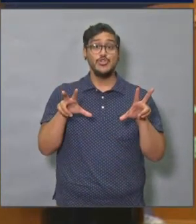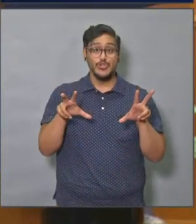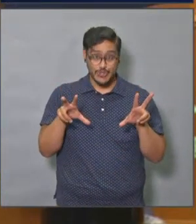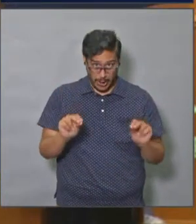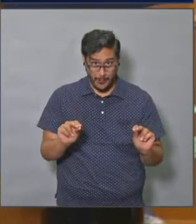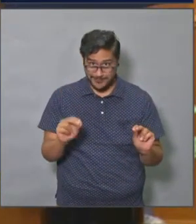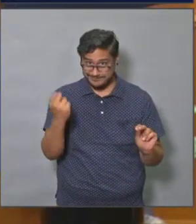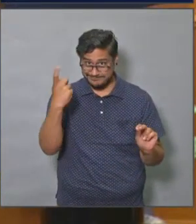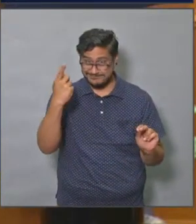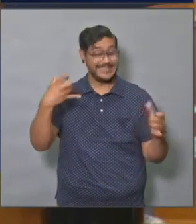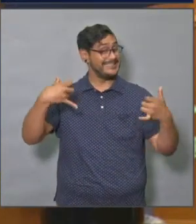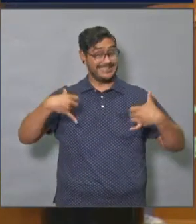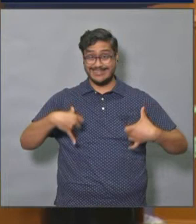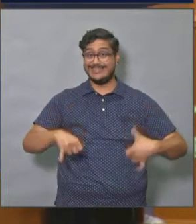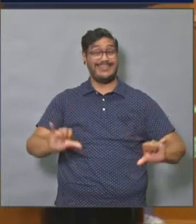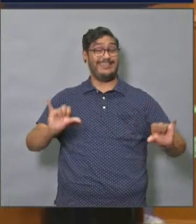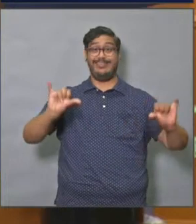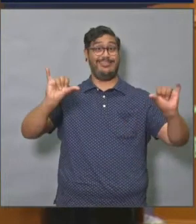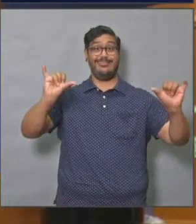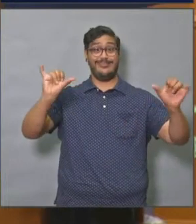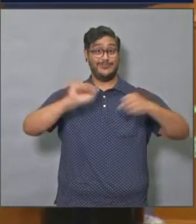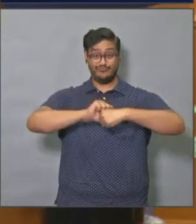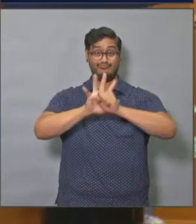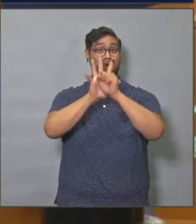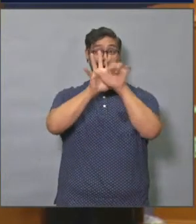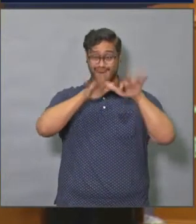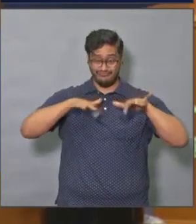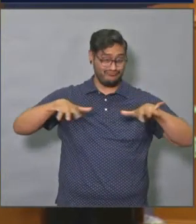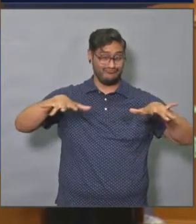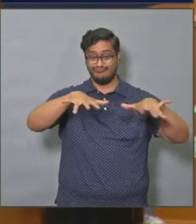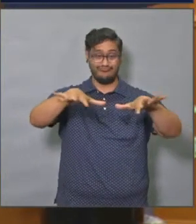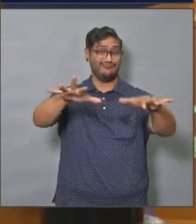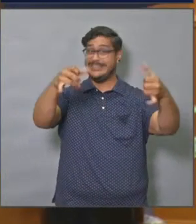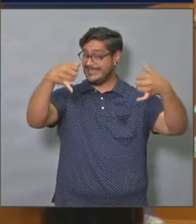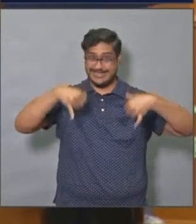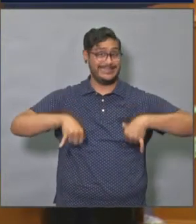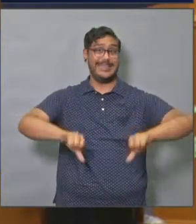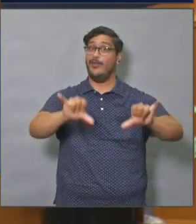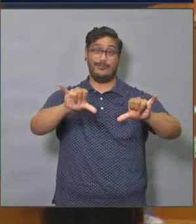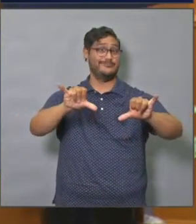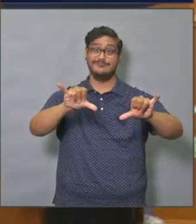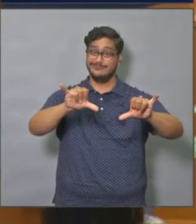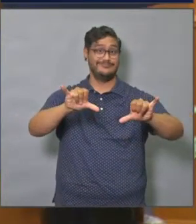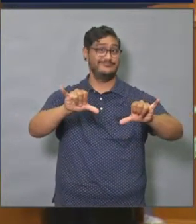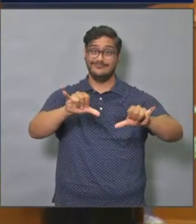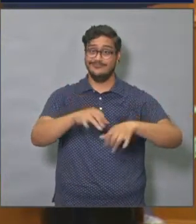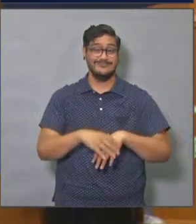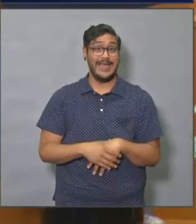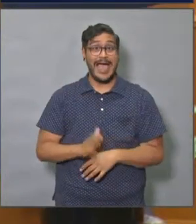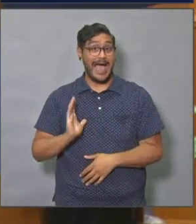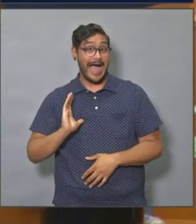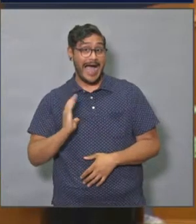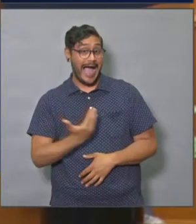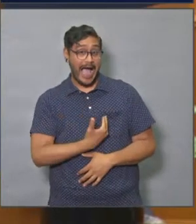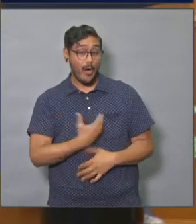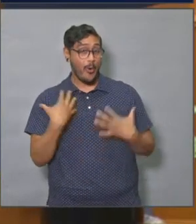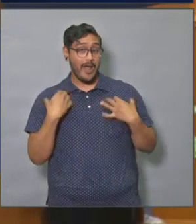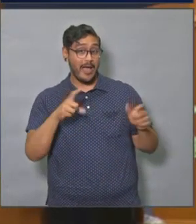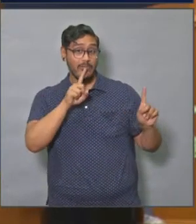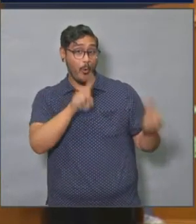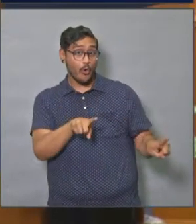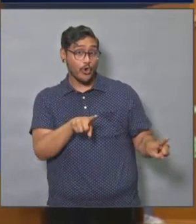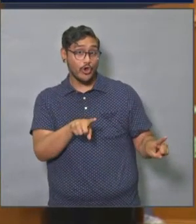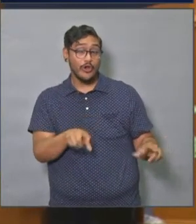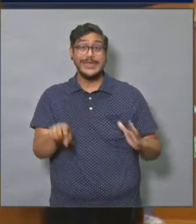We're still in the middle of the woods, and we still have a lot of risk. And neither our health officer order nor the state's